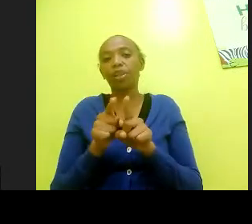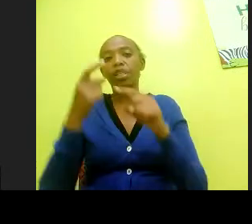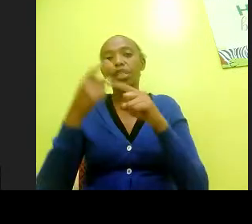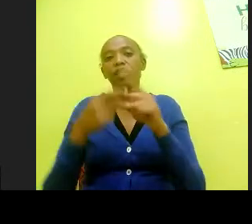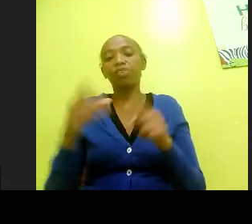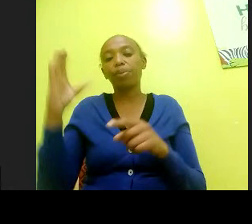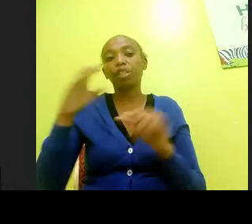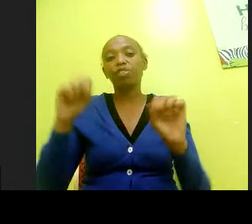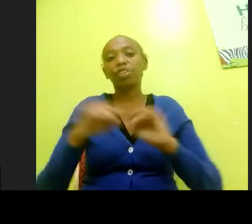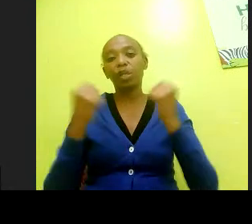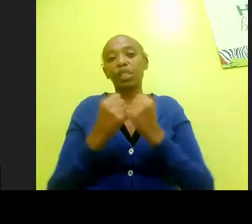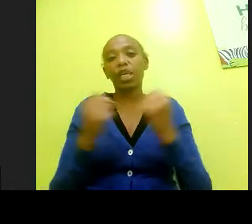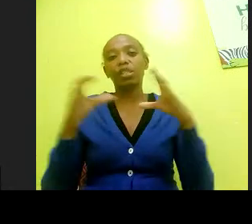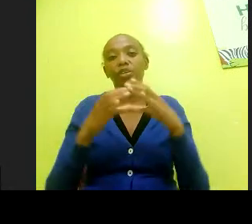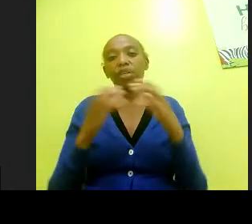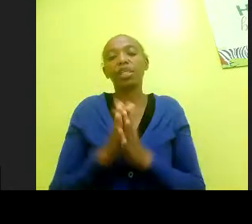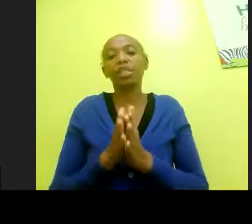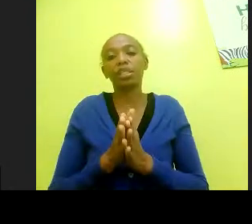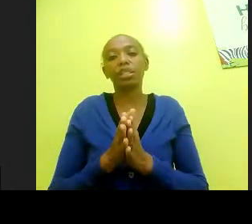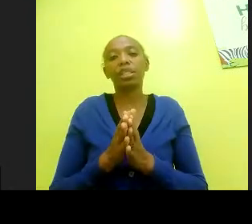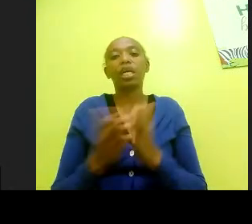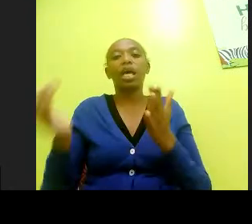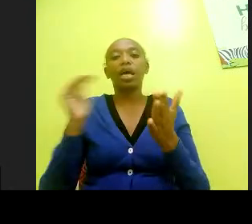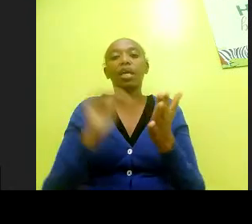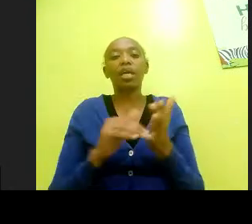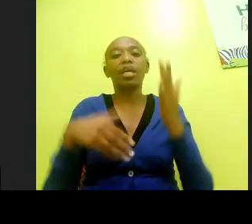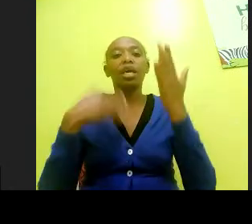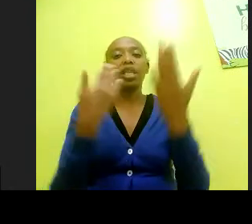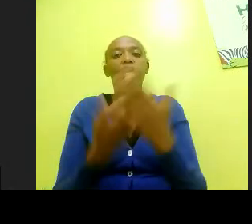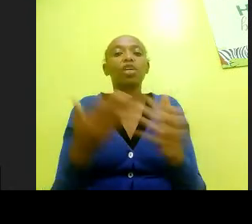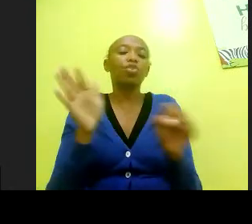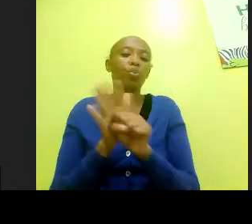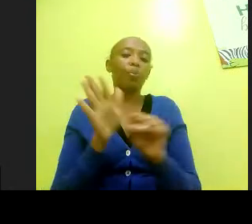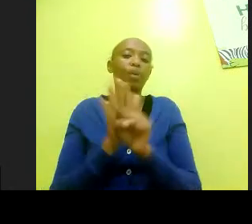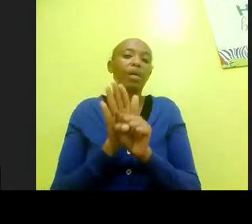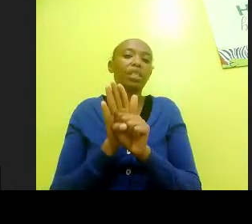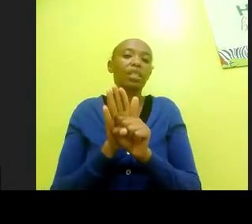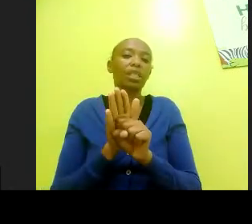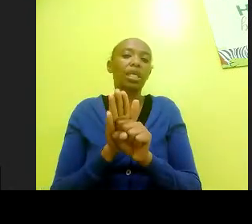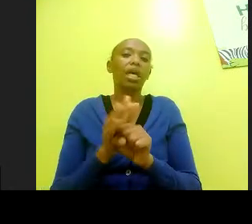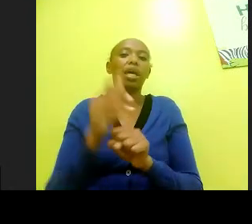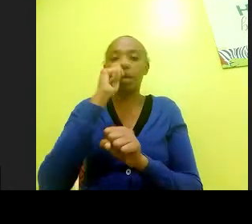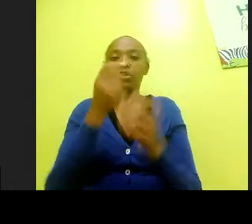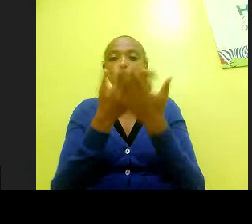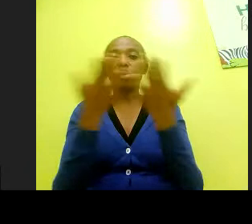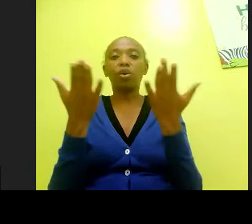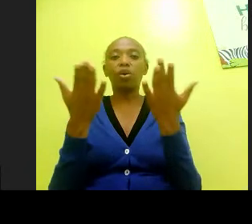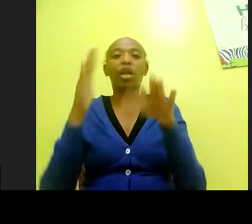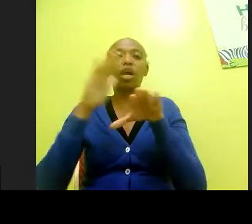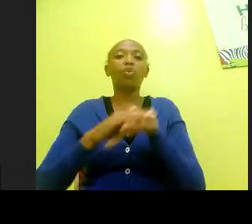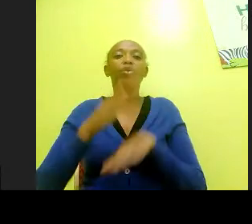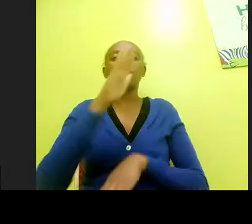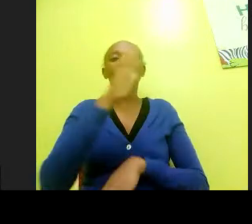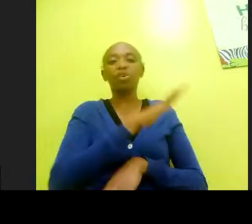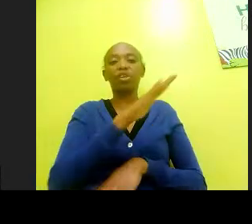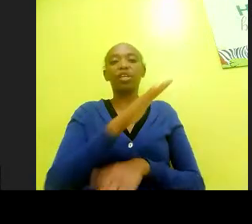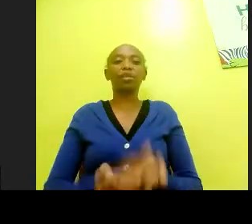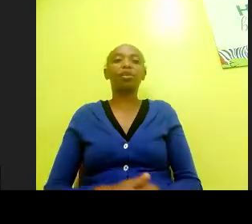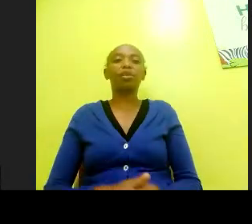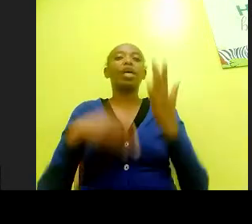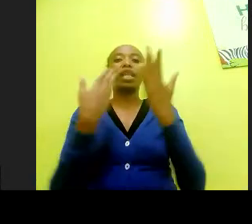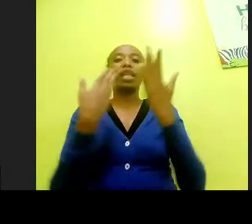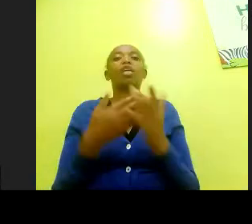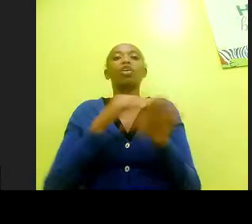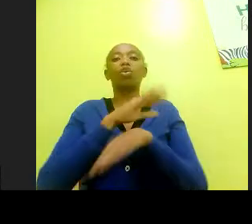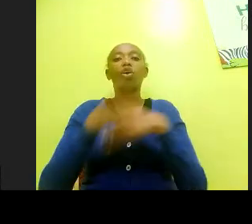society organization. Once again, thank you very much, and I wish you all a good evening. Thank you.